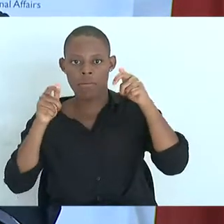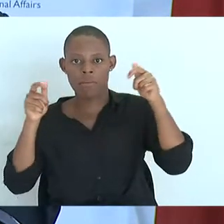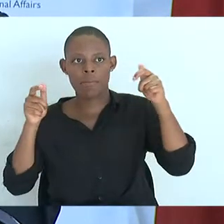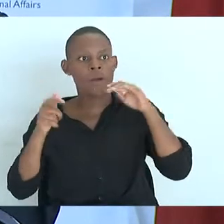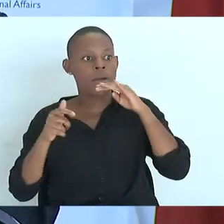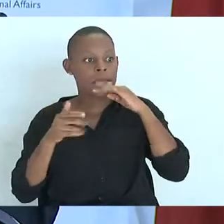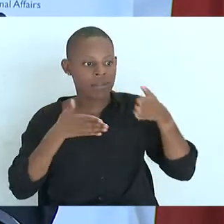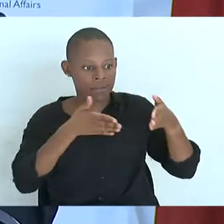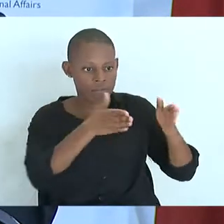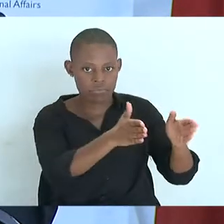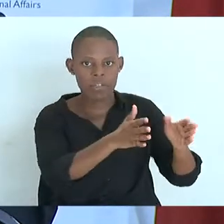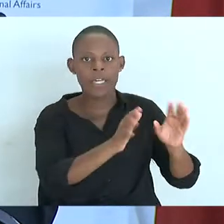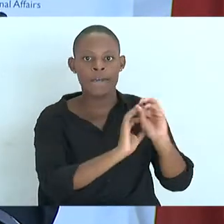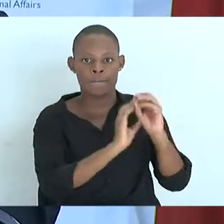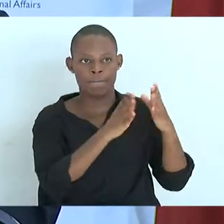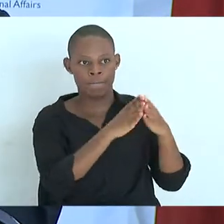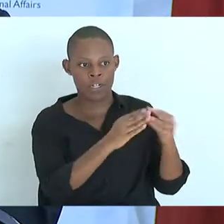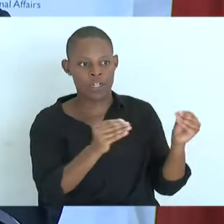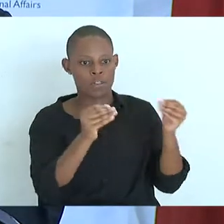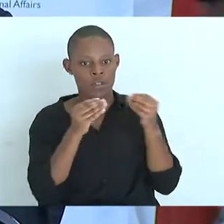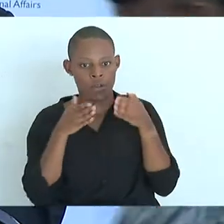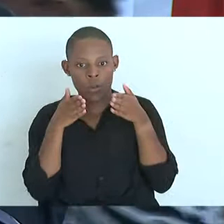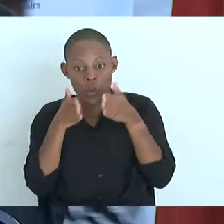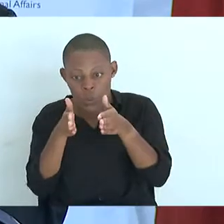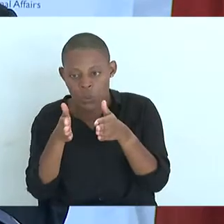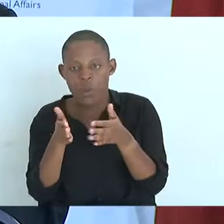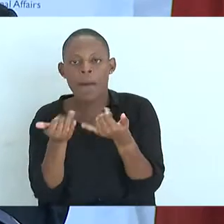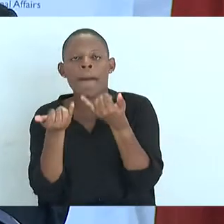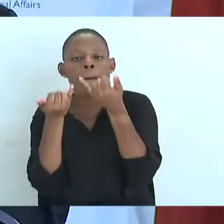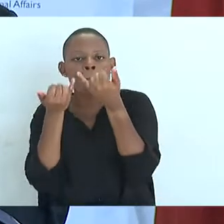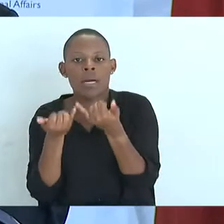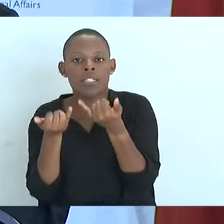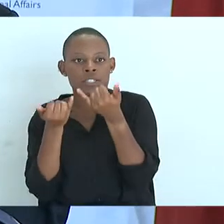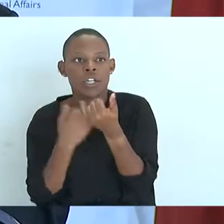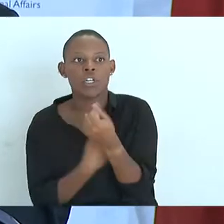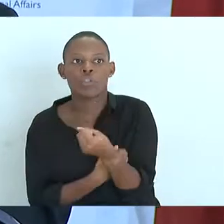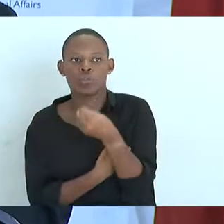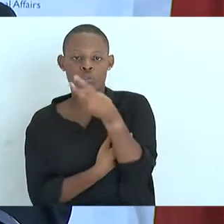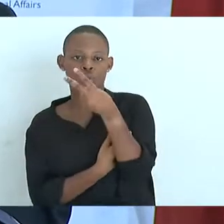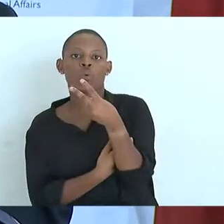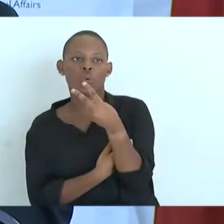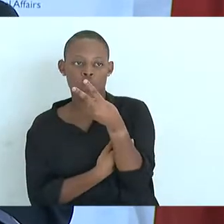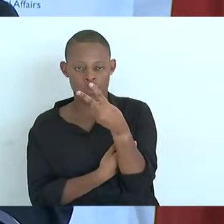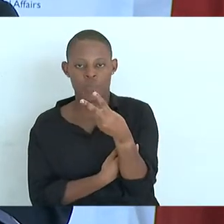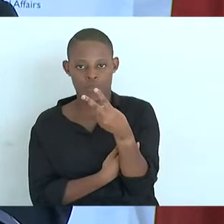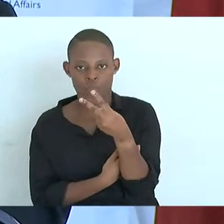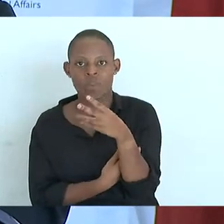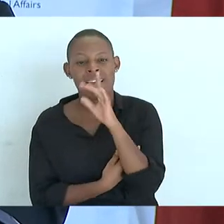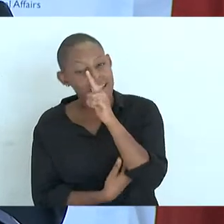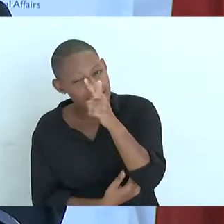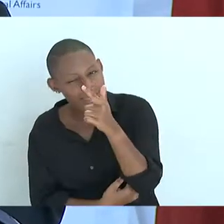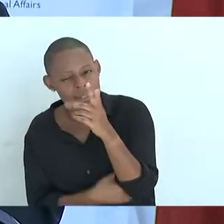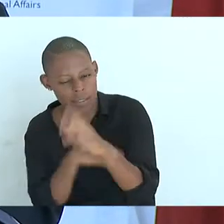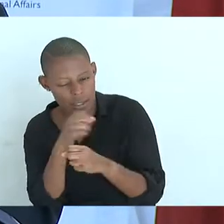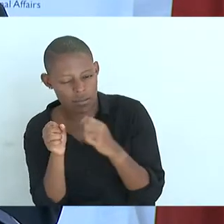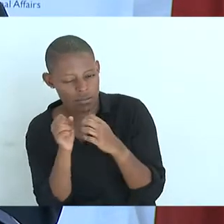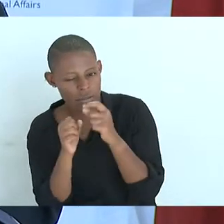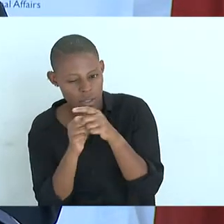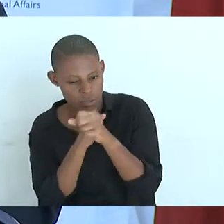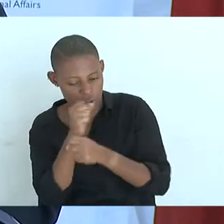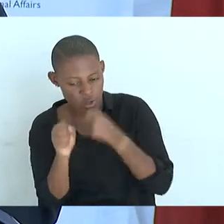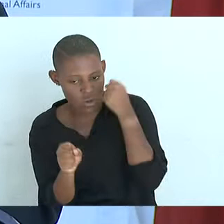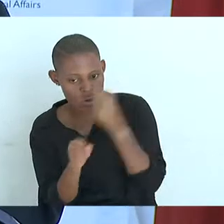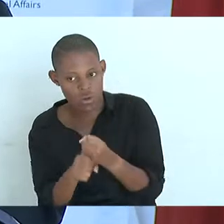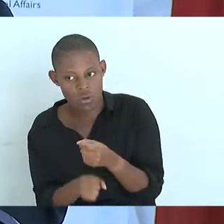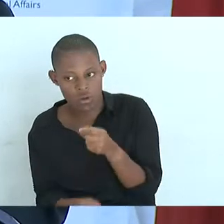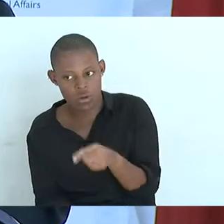of Vula Window 2 later in the year, and this presentation that I referred to will